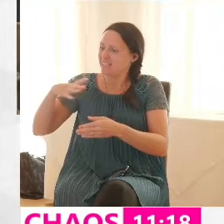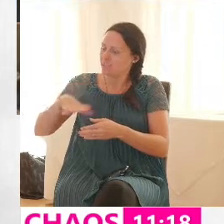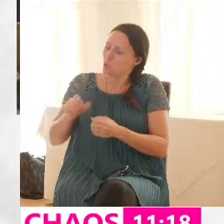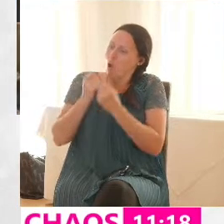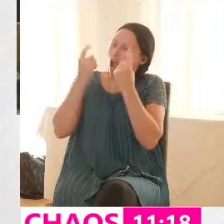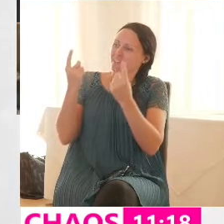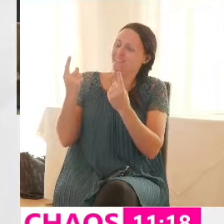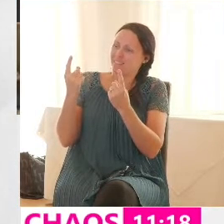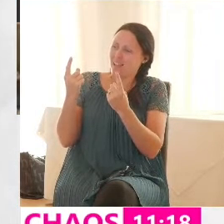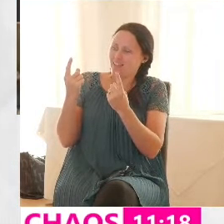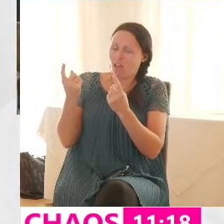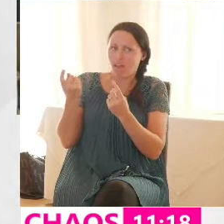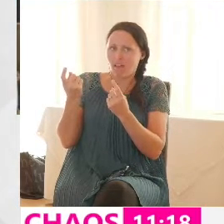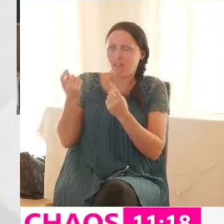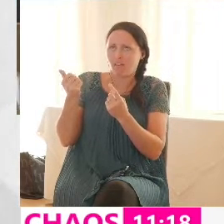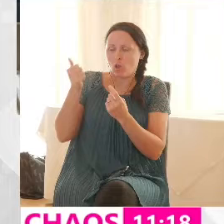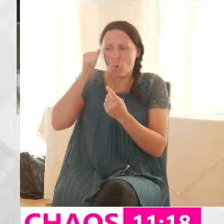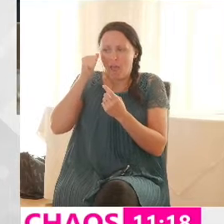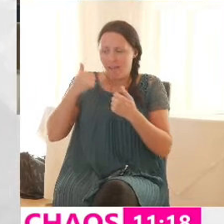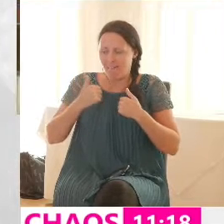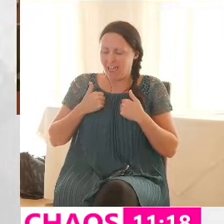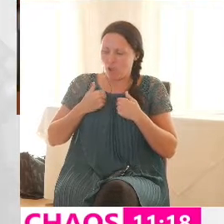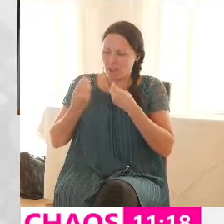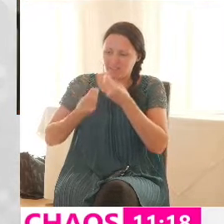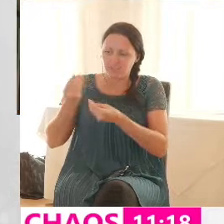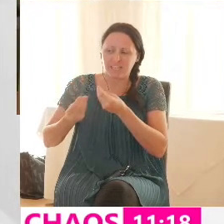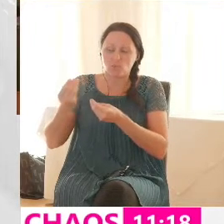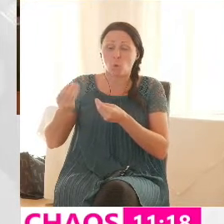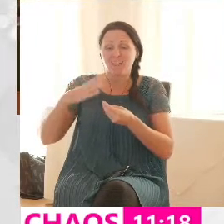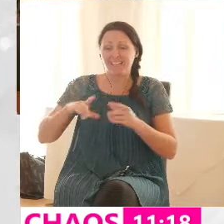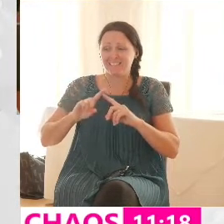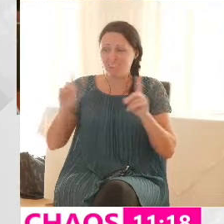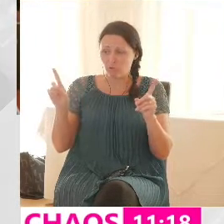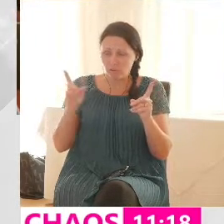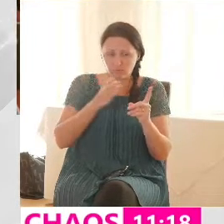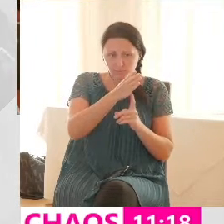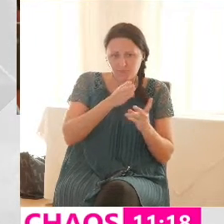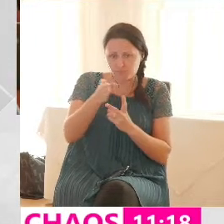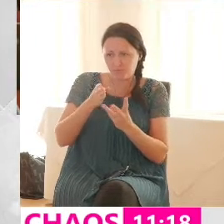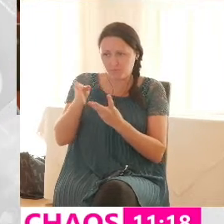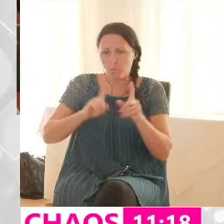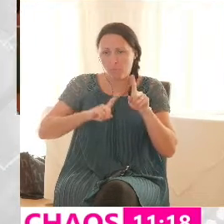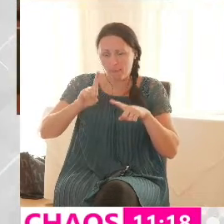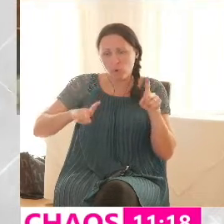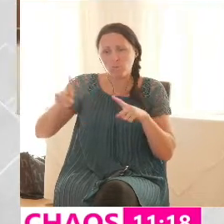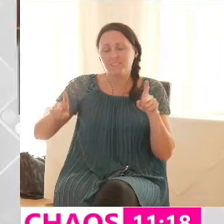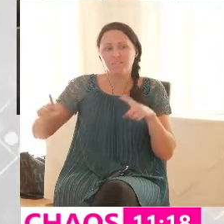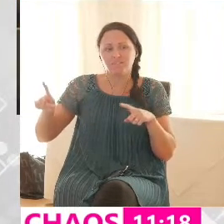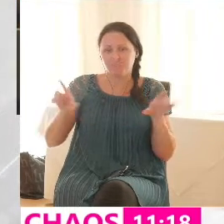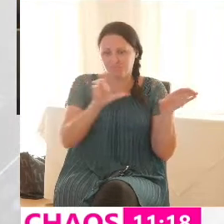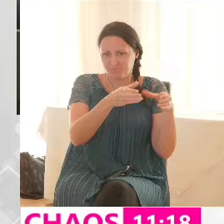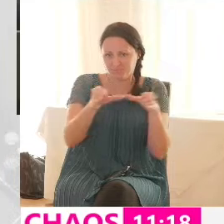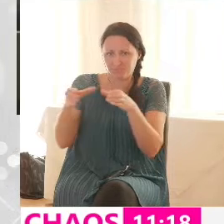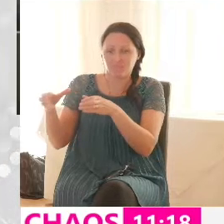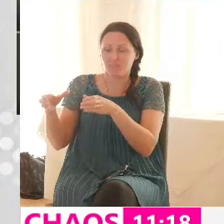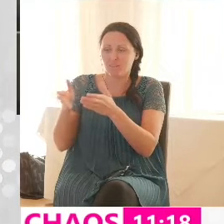So not only we need multi-pronged policy approaches, we need a narrative regarding this complexity to